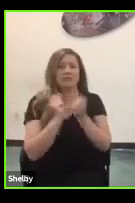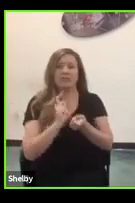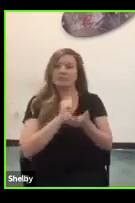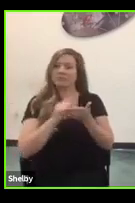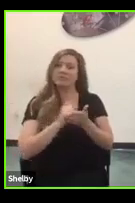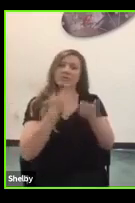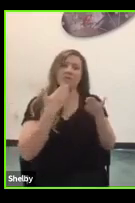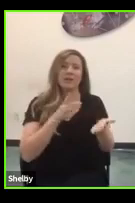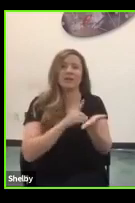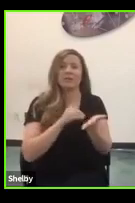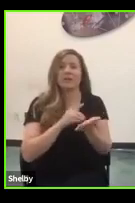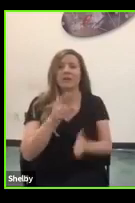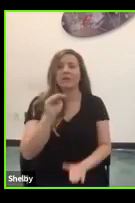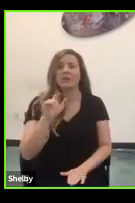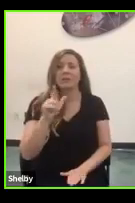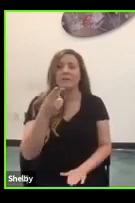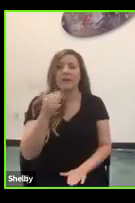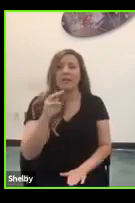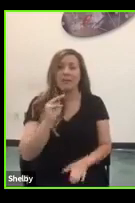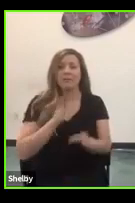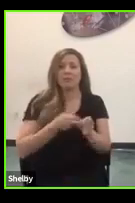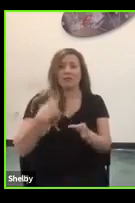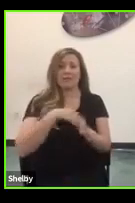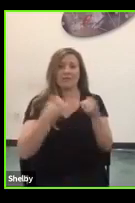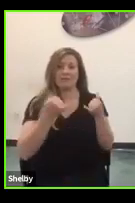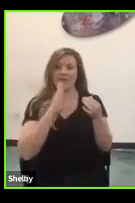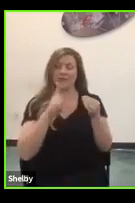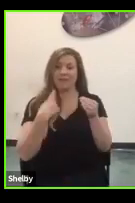Dr. Millam for joining us today to talk about this.